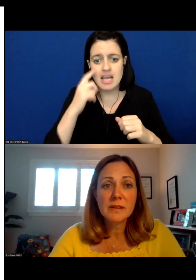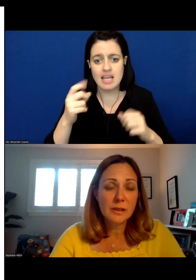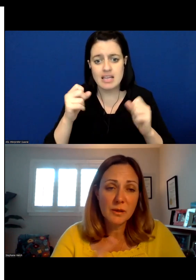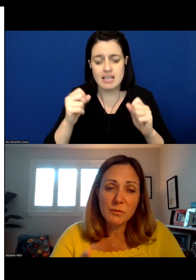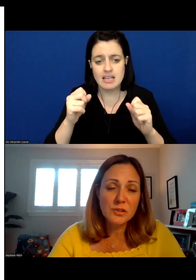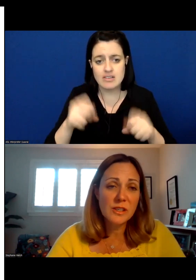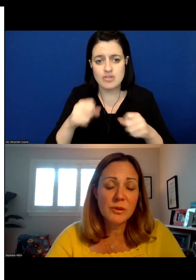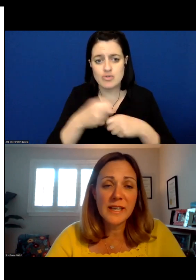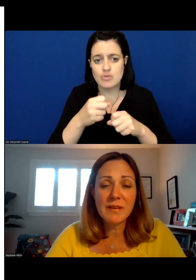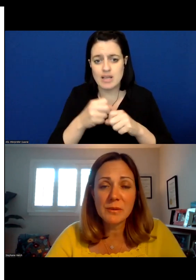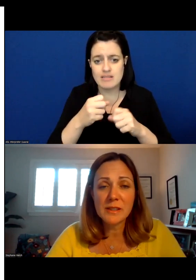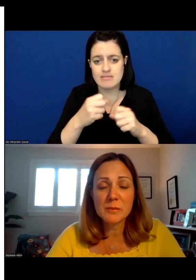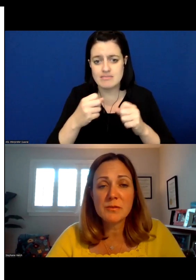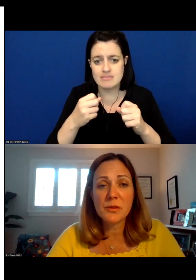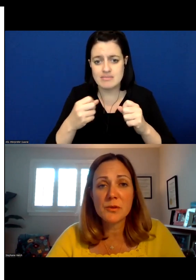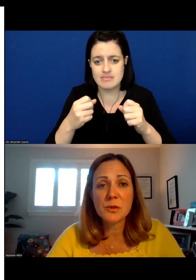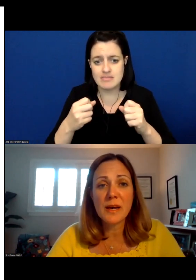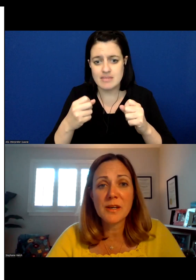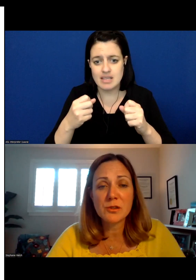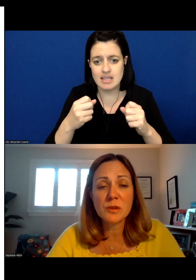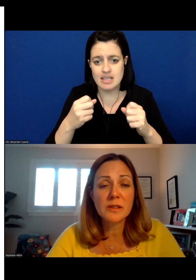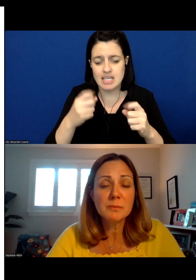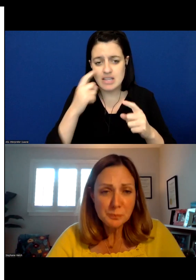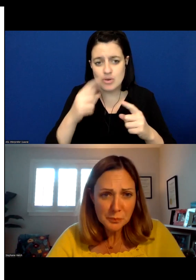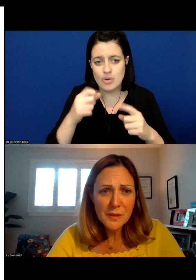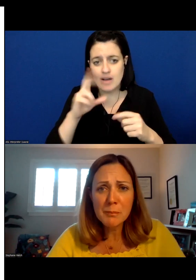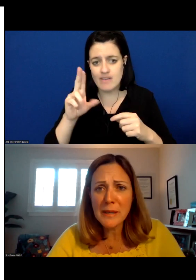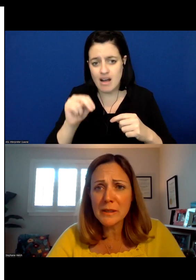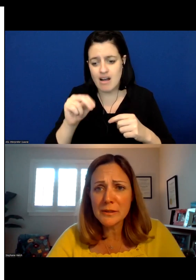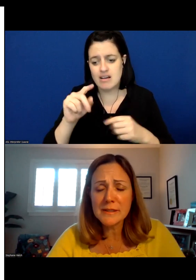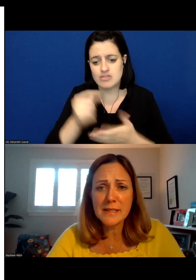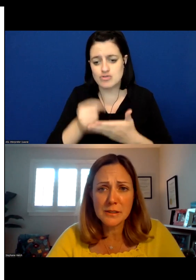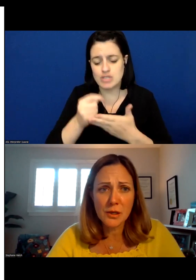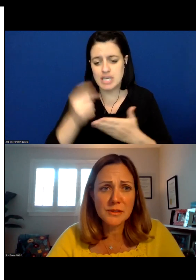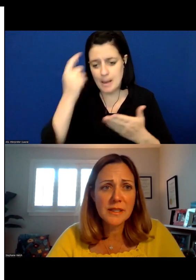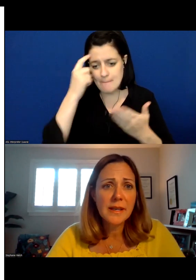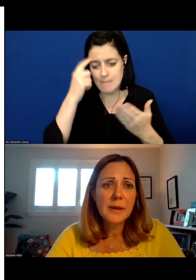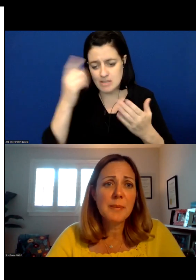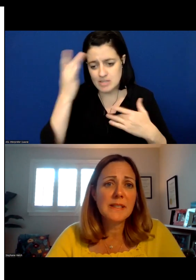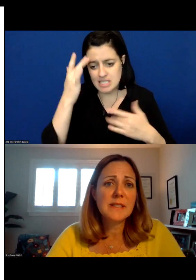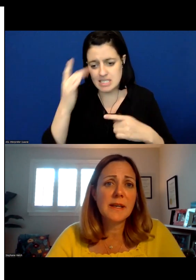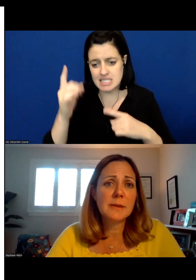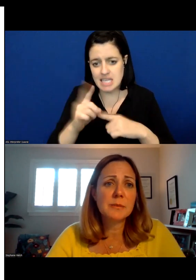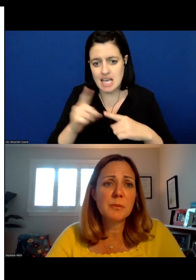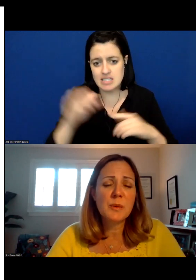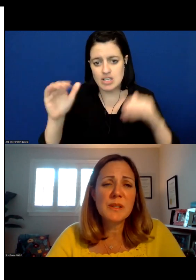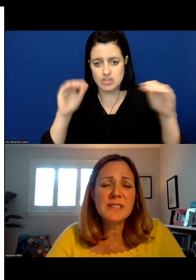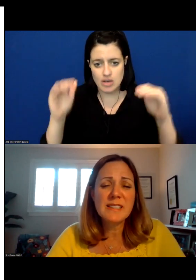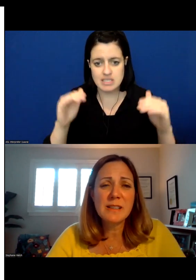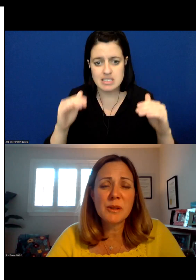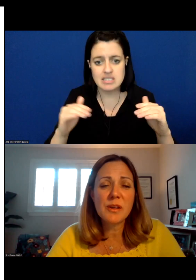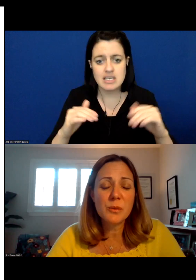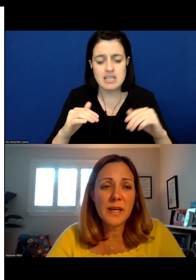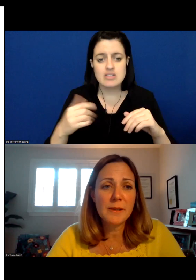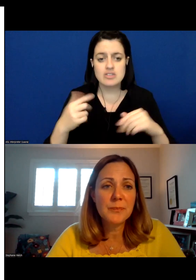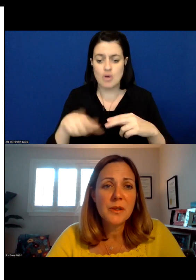create, unfortunate or negative outcomes for those who have untreated mental illness as adults. But we really sat